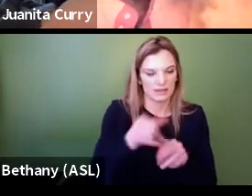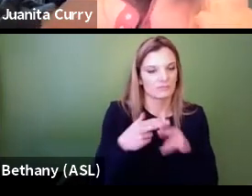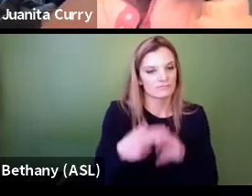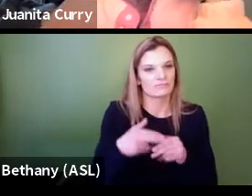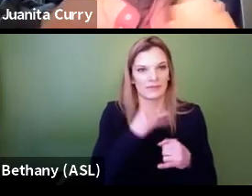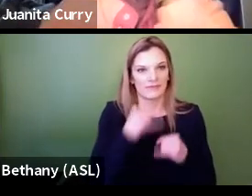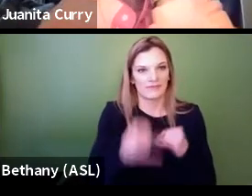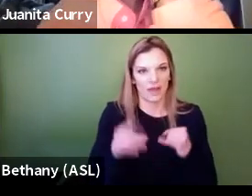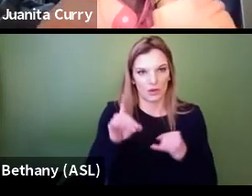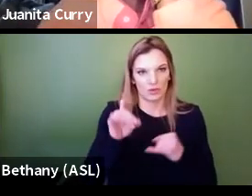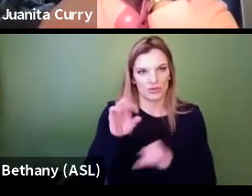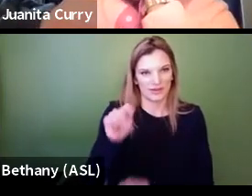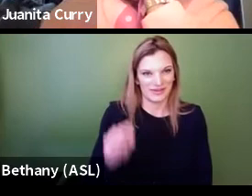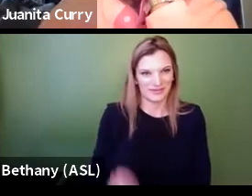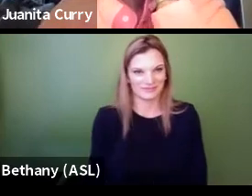draft.